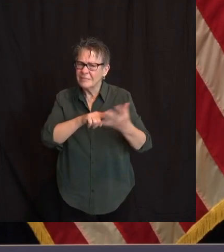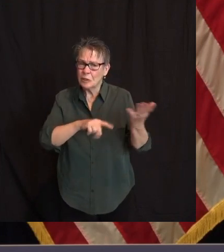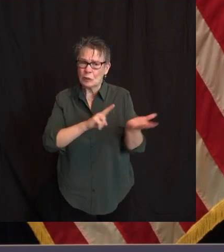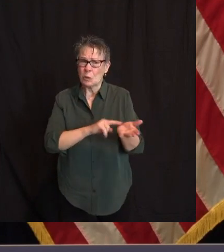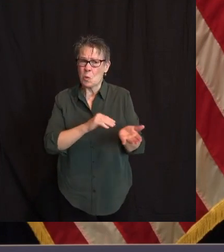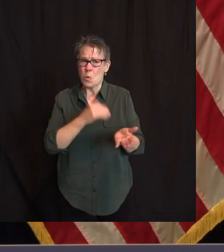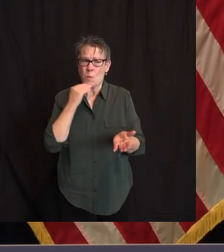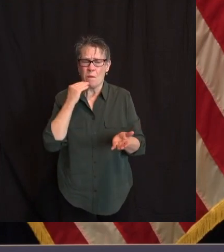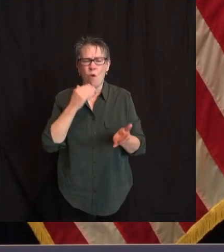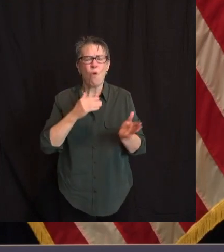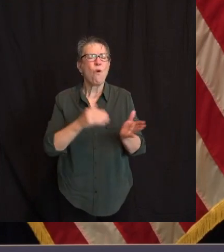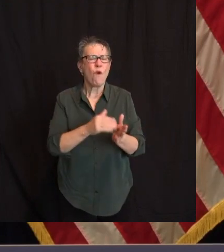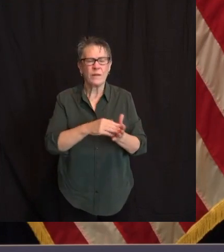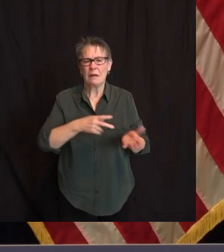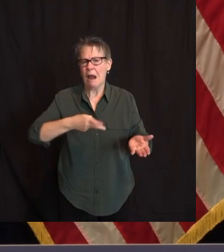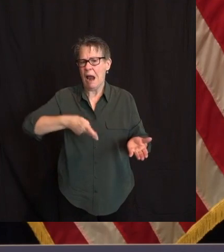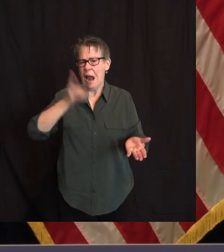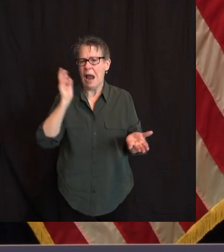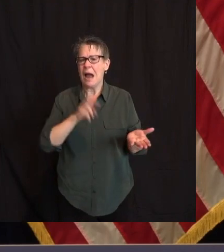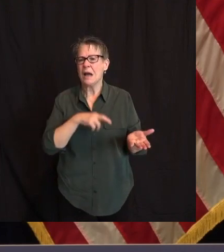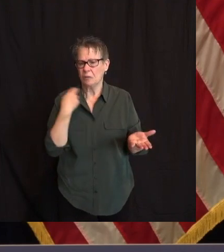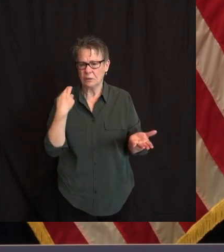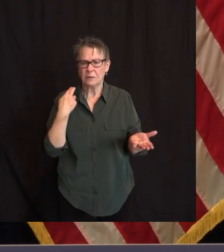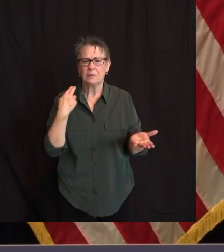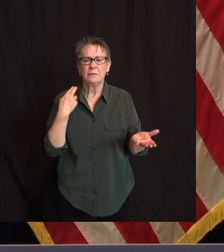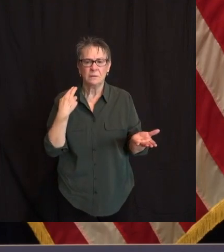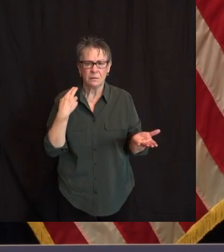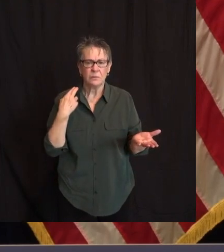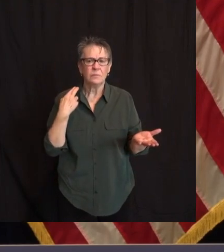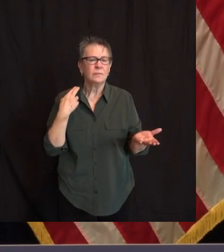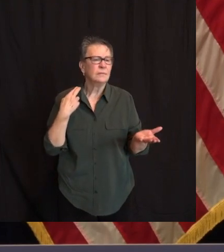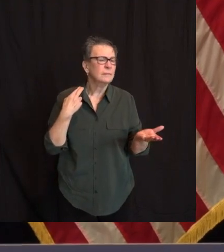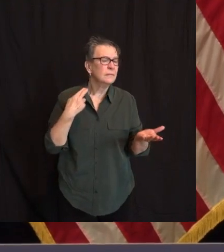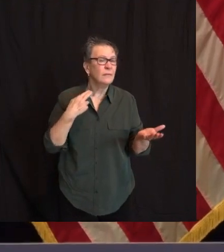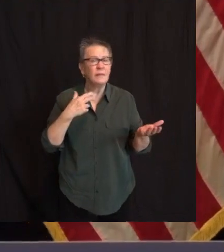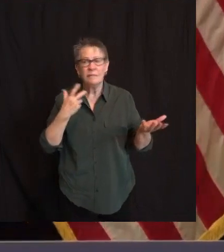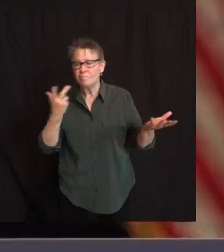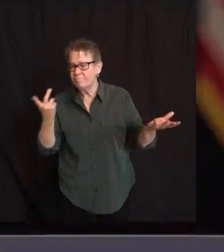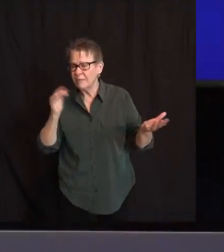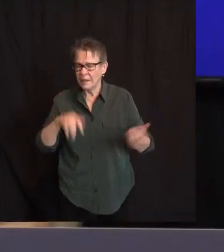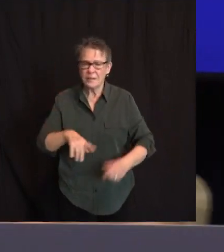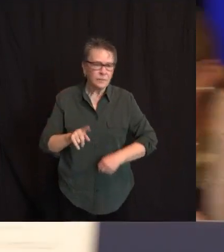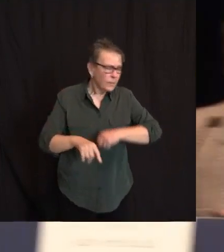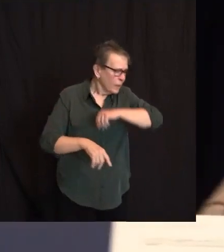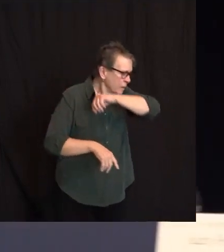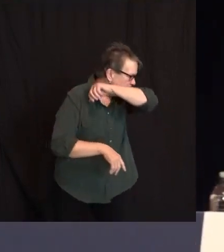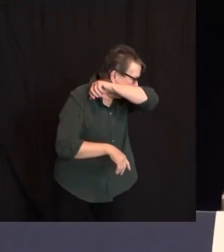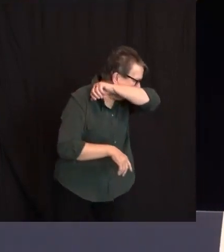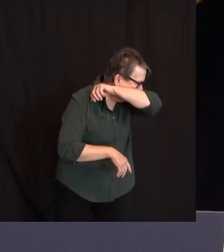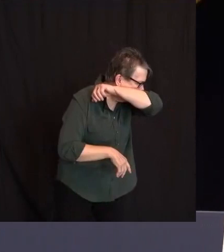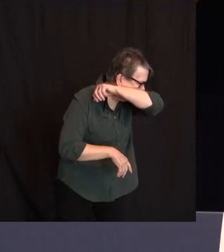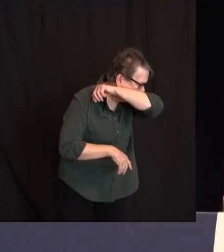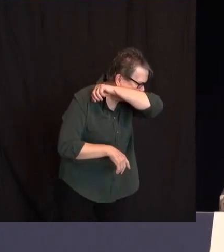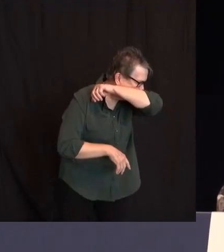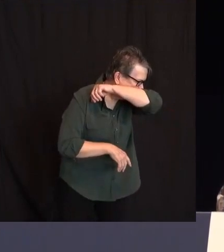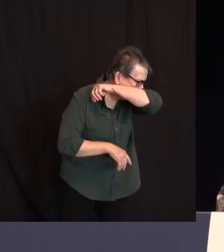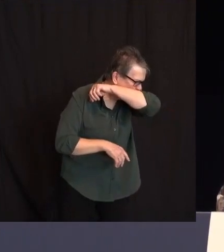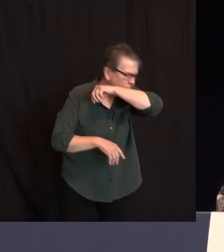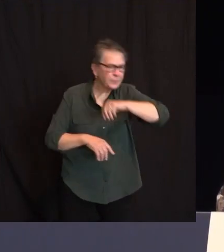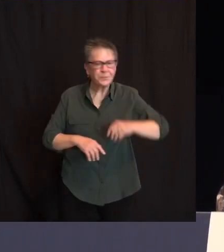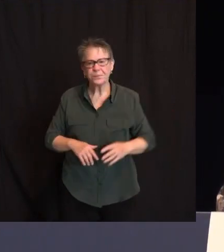of persons, or at least as much so. Judy, any comment you want to make on that particular case? No, we're